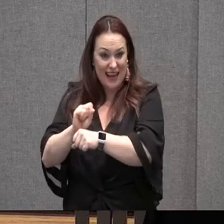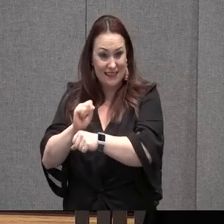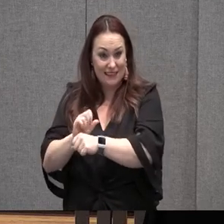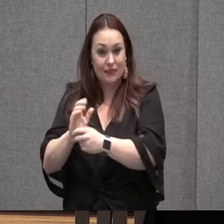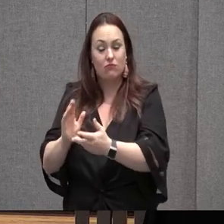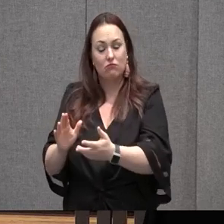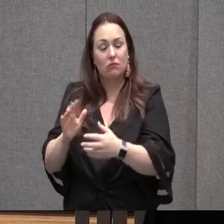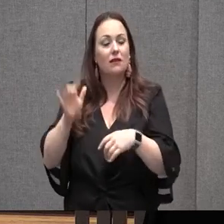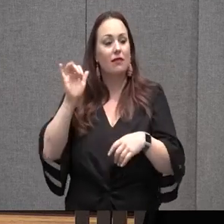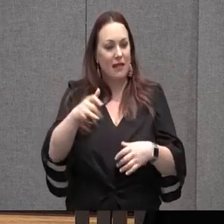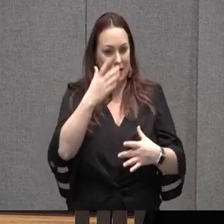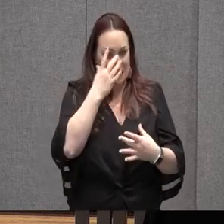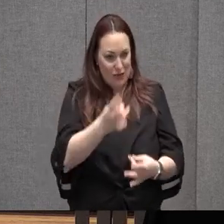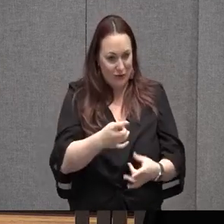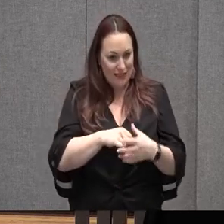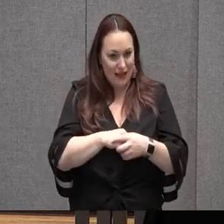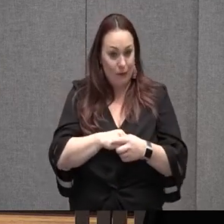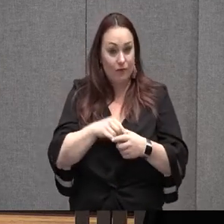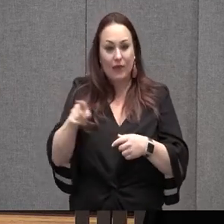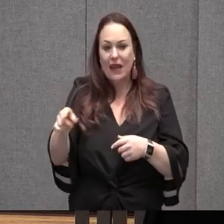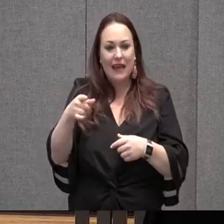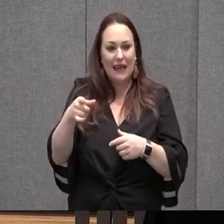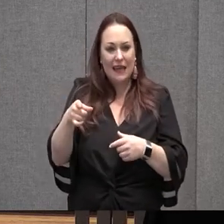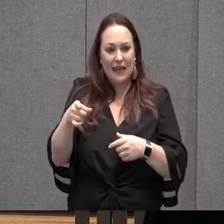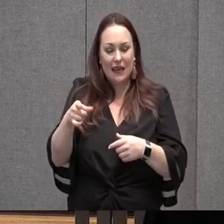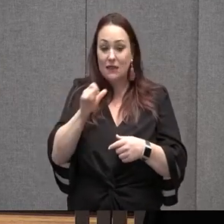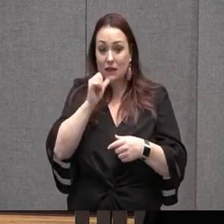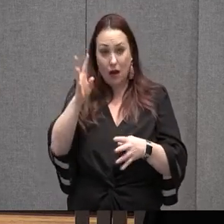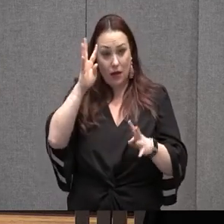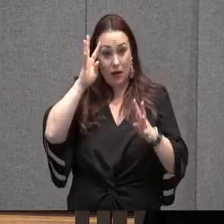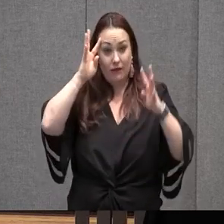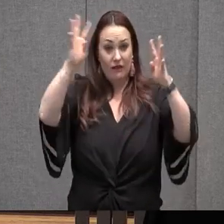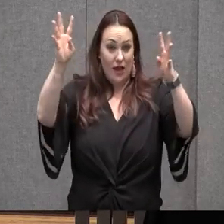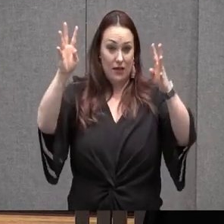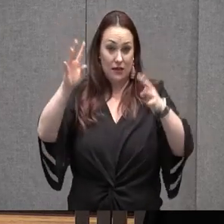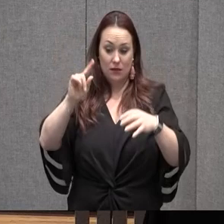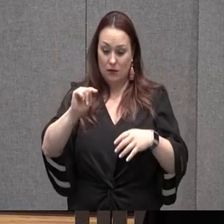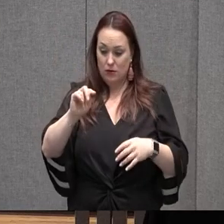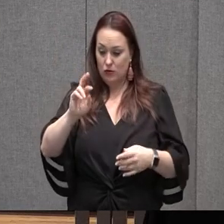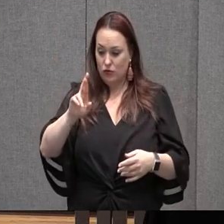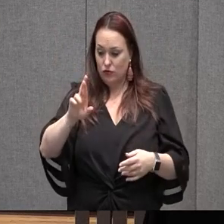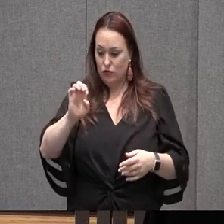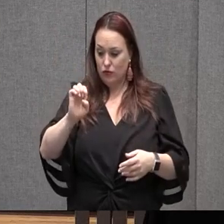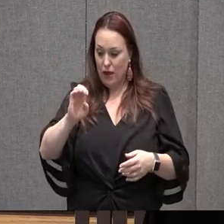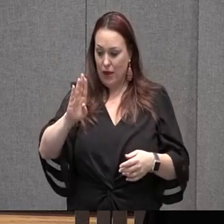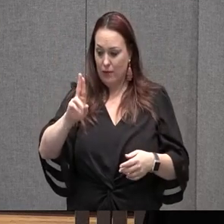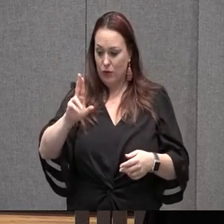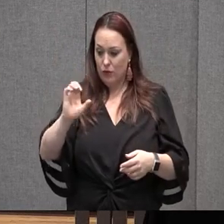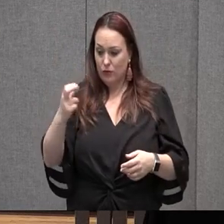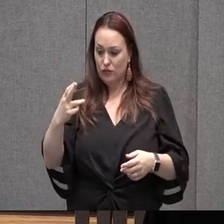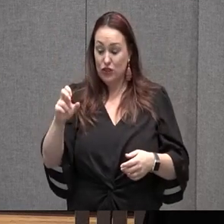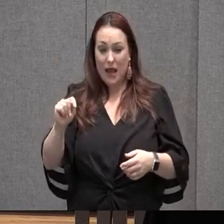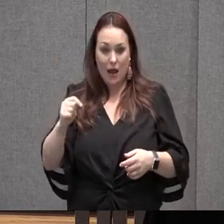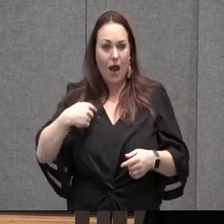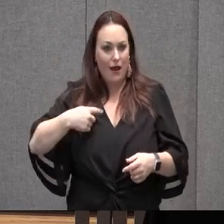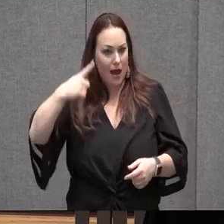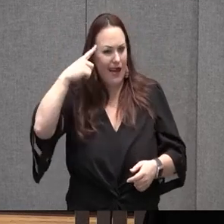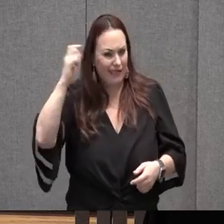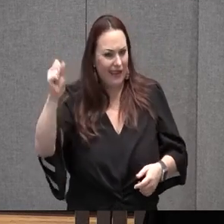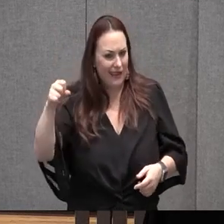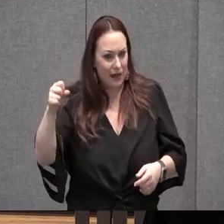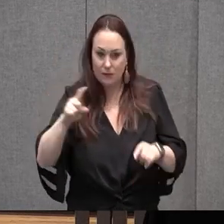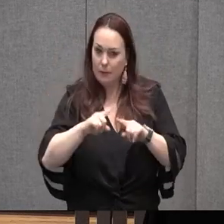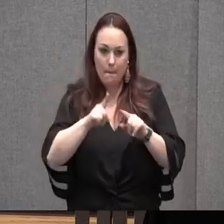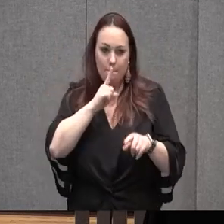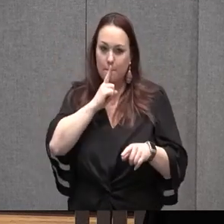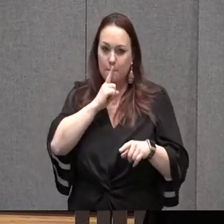of interesting that he did not invent the trebuchet, which I thought he did. Wow. He